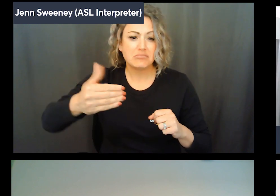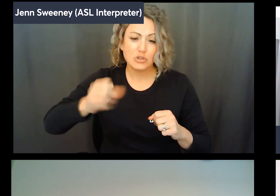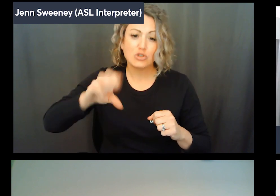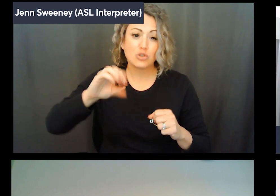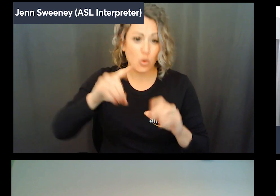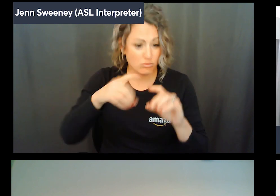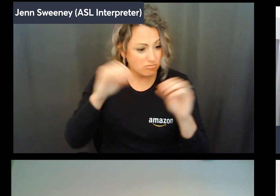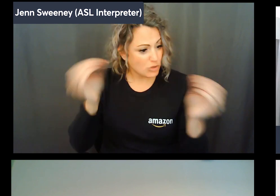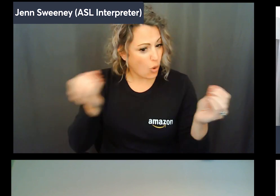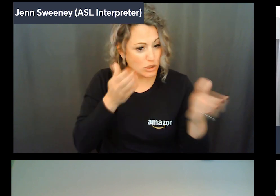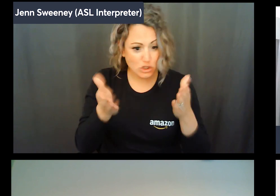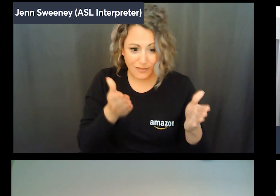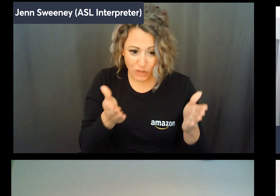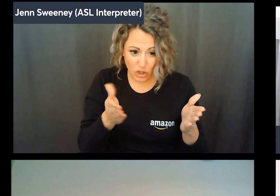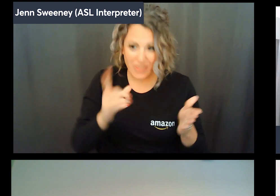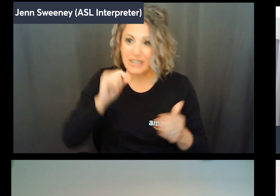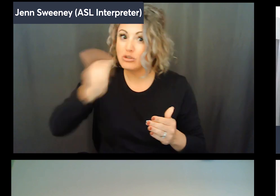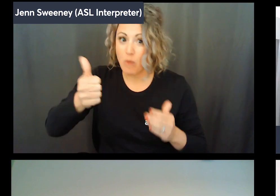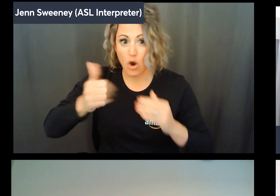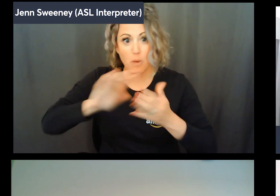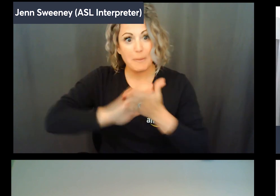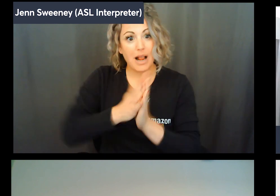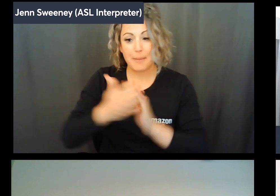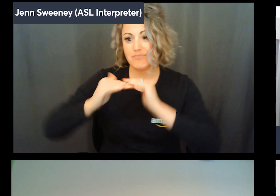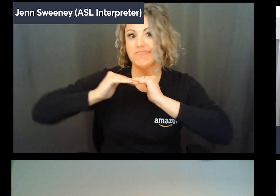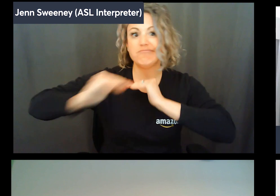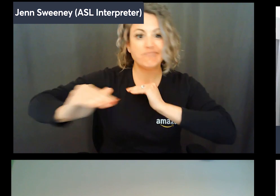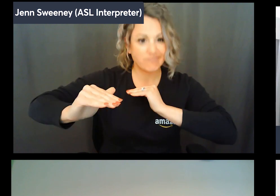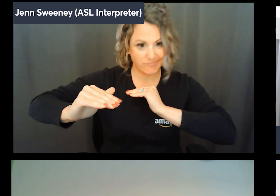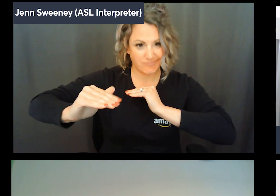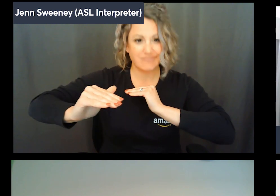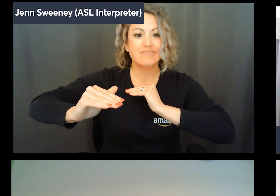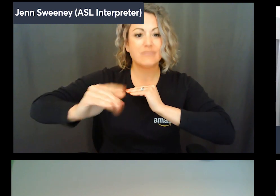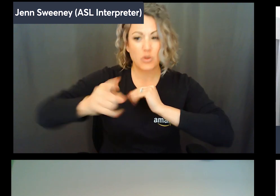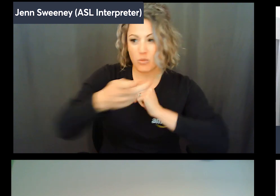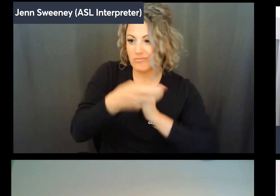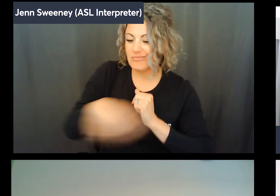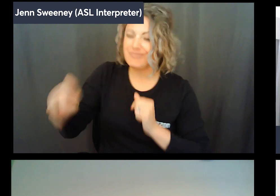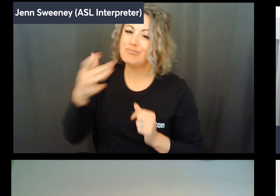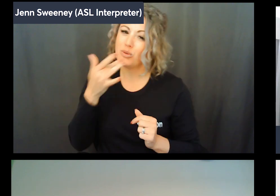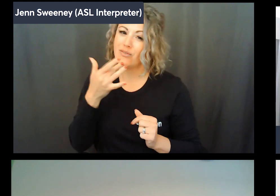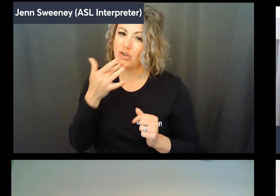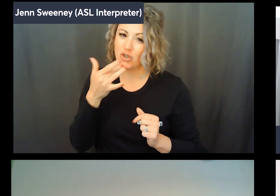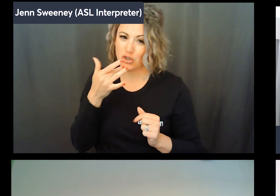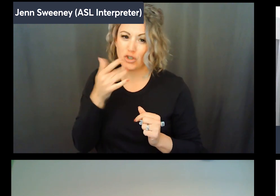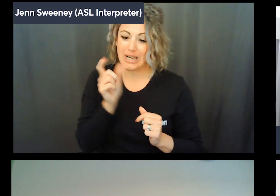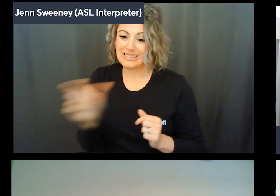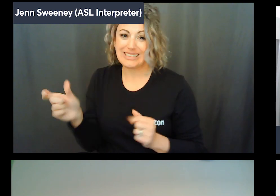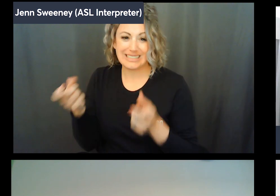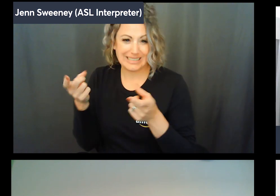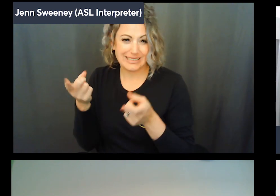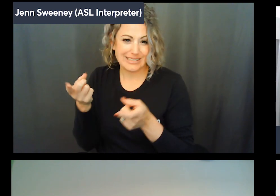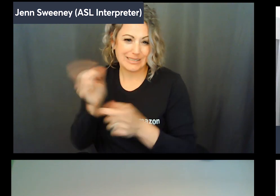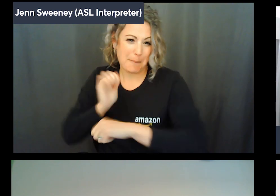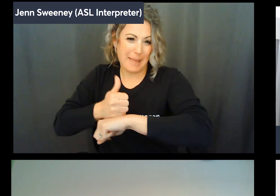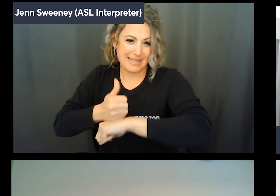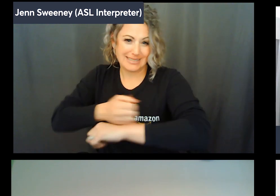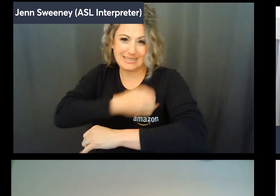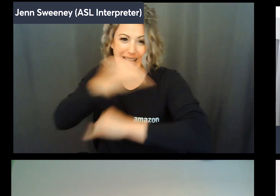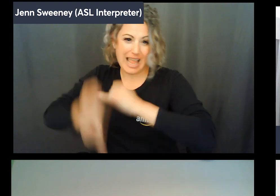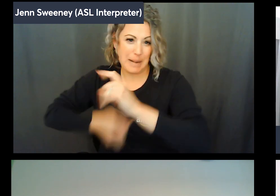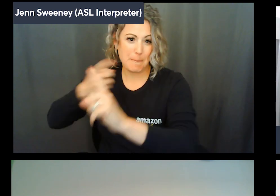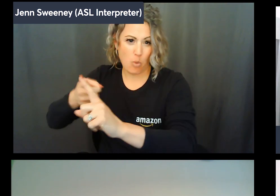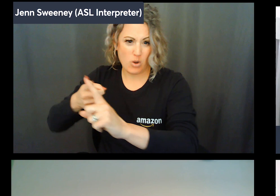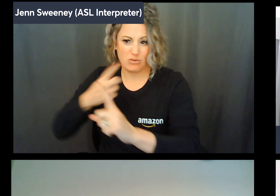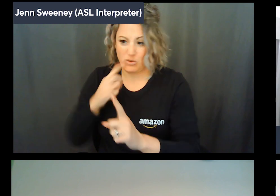serverless, tomorrow it becomes stable and you want to quickly flip to a instance-based endpoint. You just need to update the endpoint. You